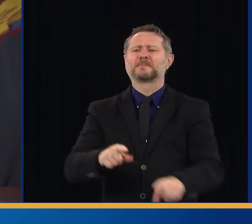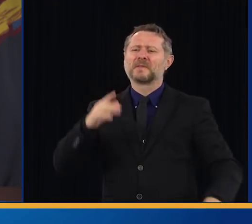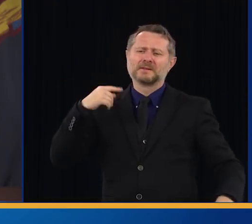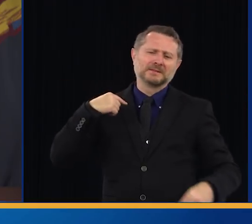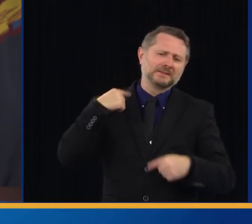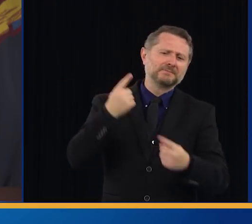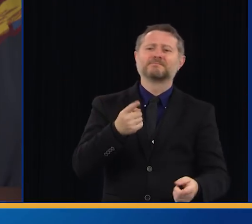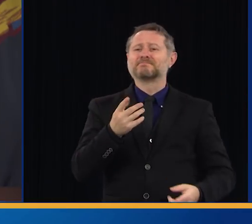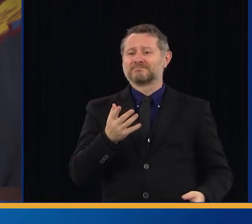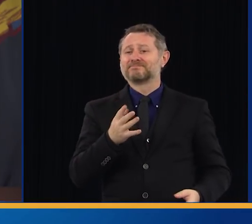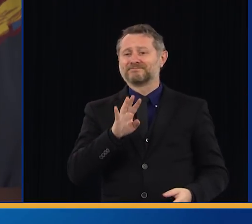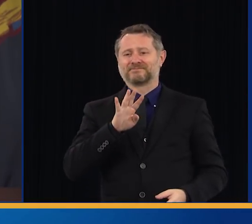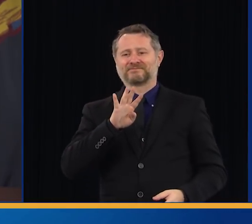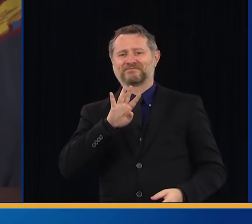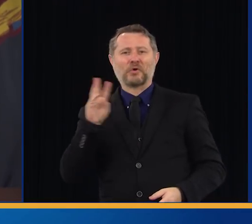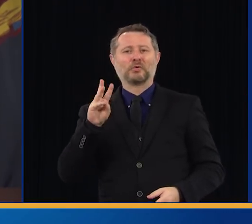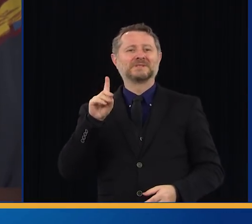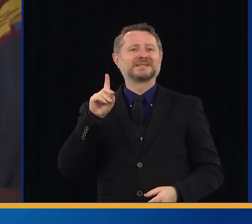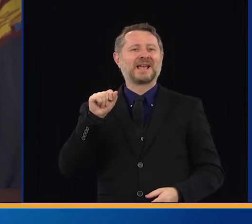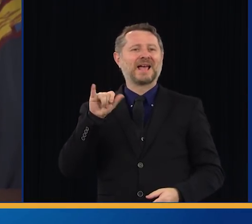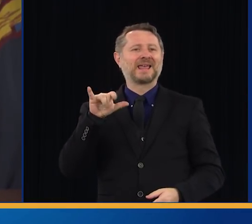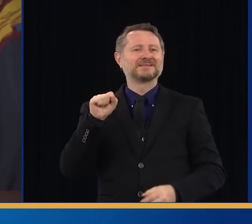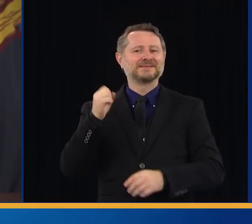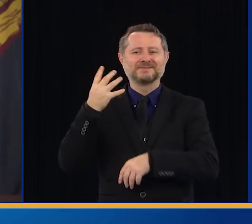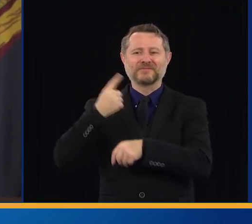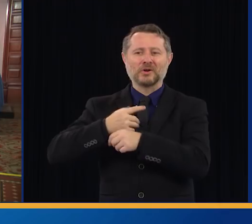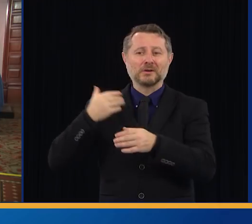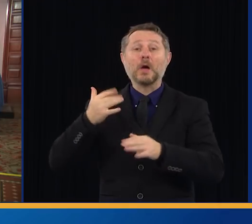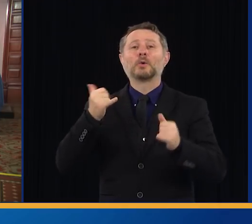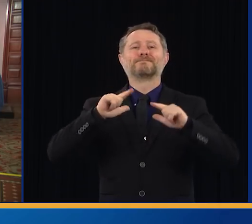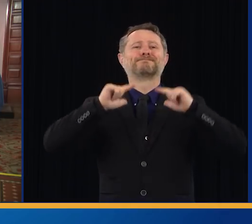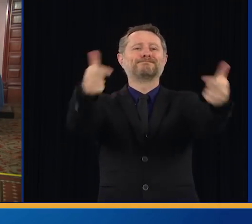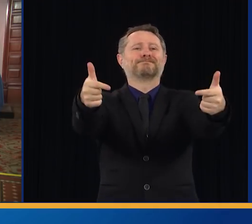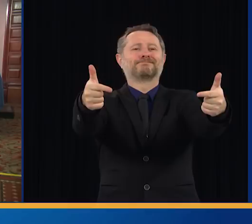Questions? Governor, New York, 10 nursing home residents have died of COVID-19.